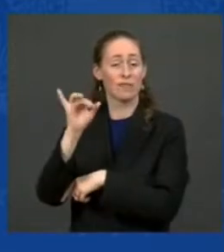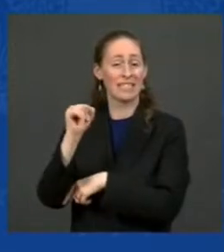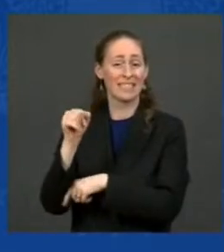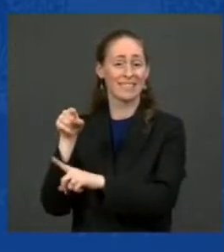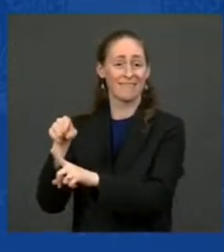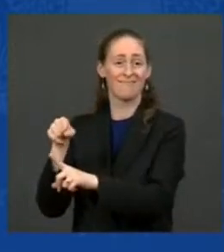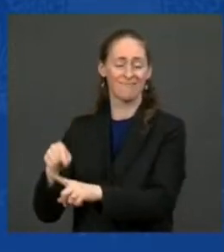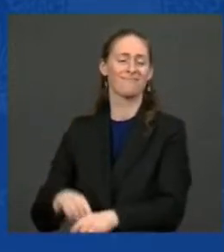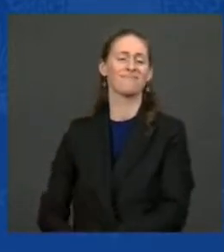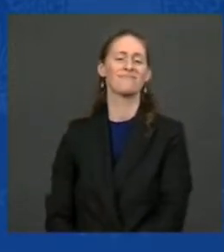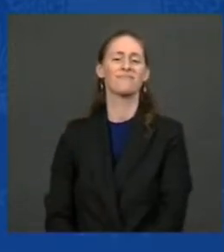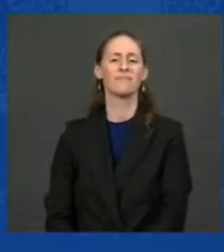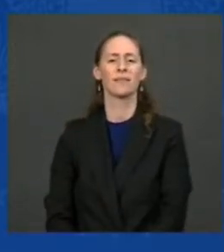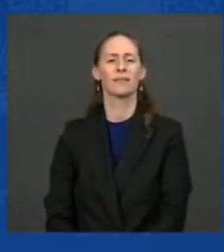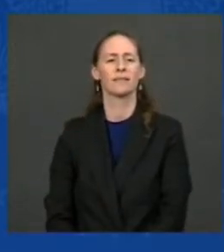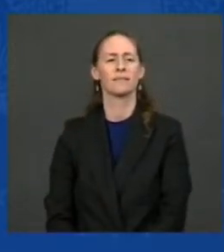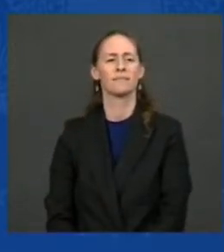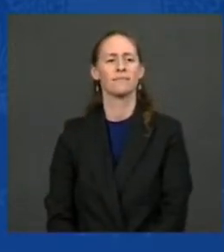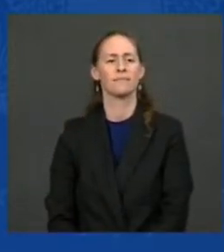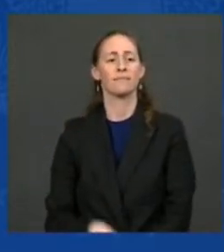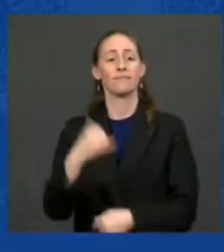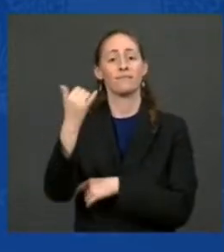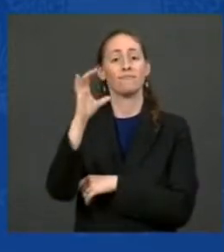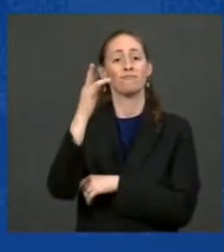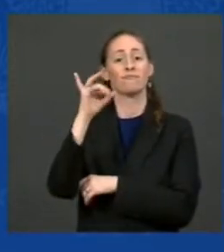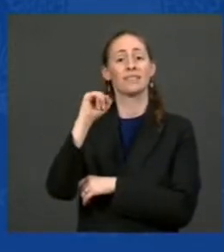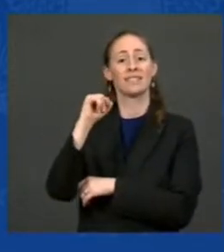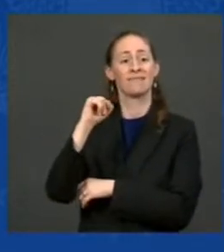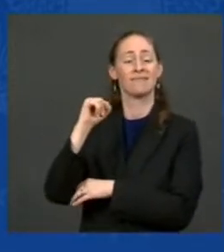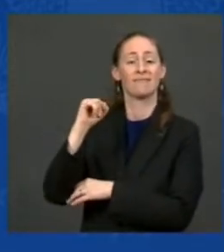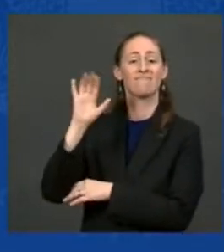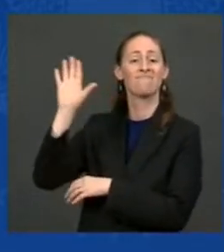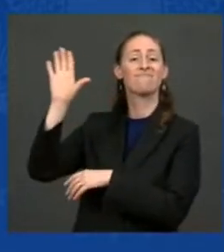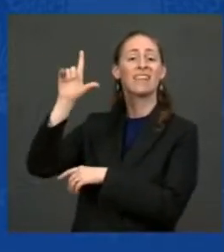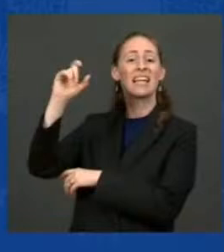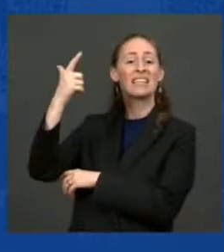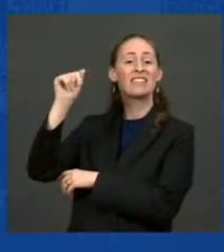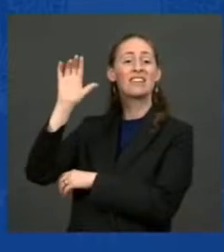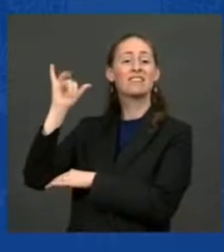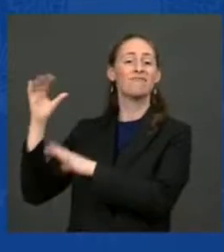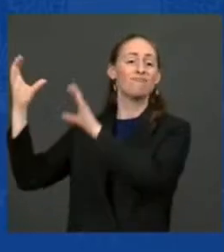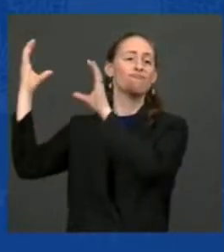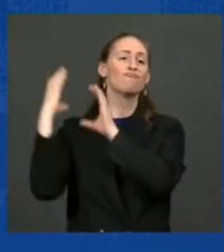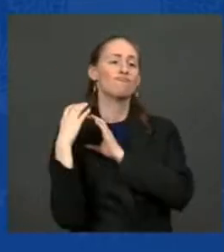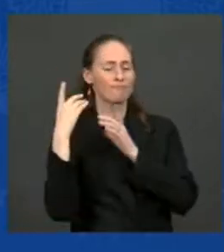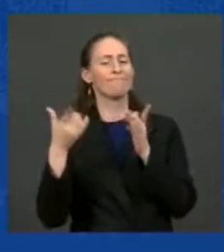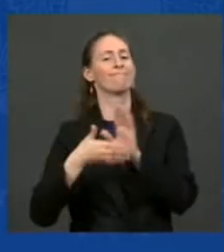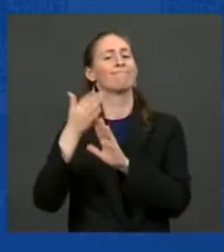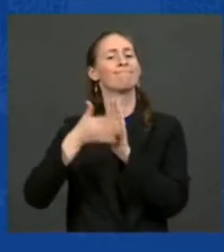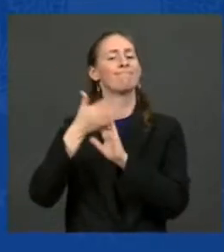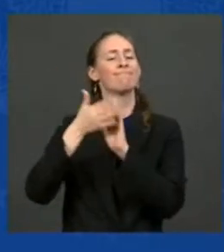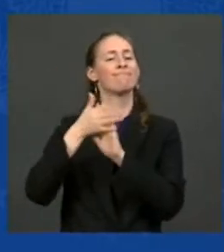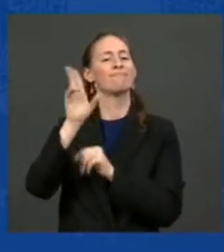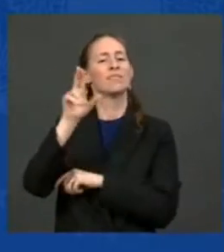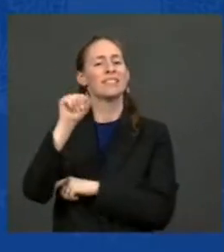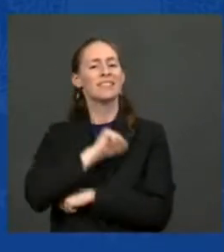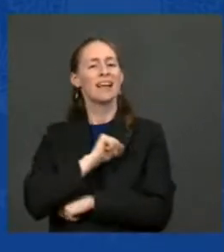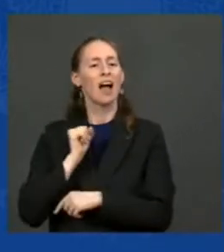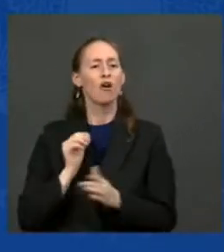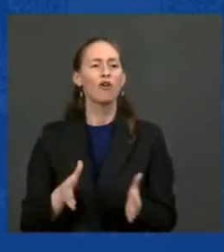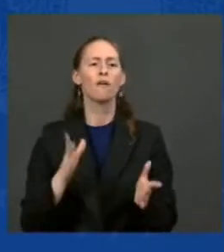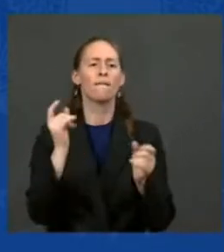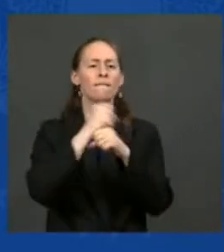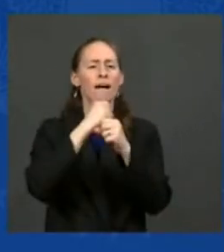Chris carried forward his father's mantle in the United States Senate. He used it to fight for all American children and